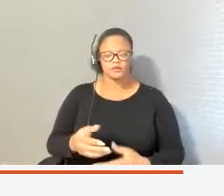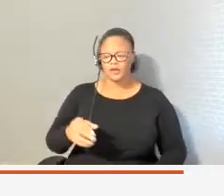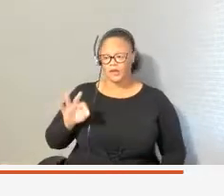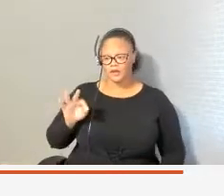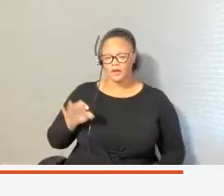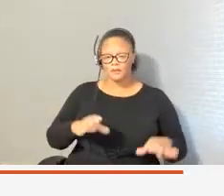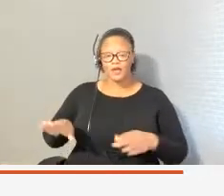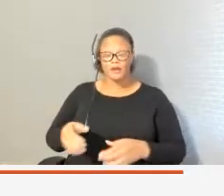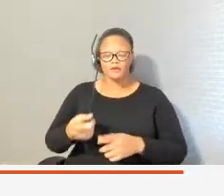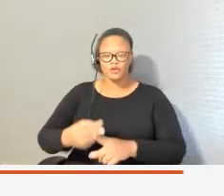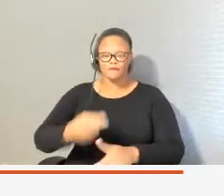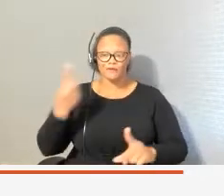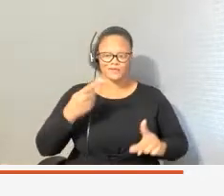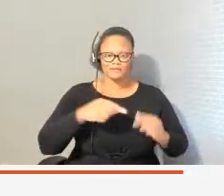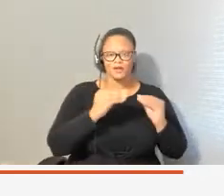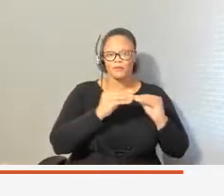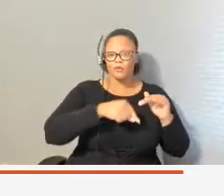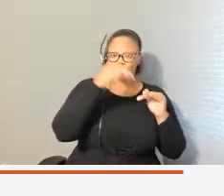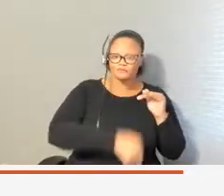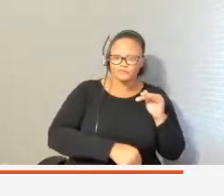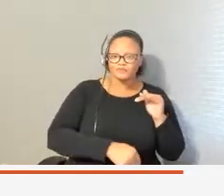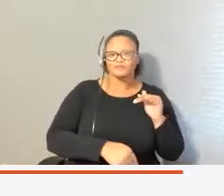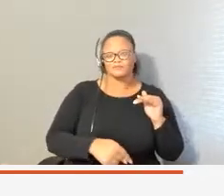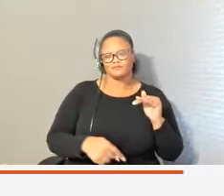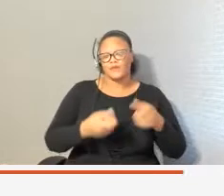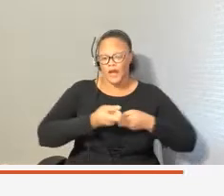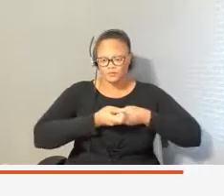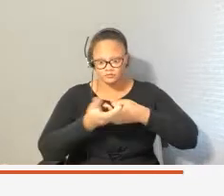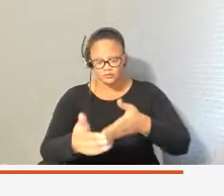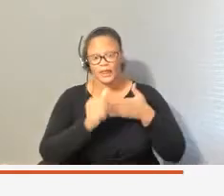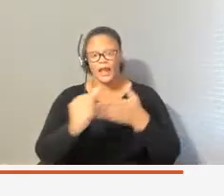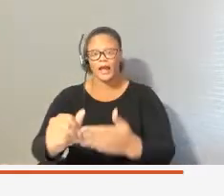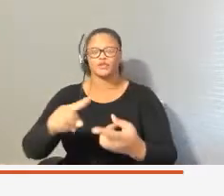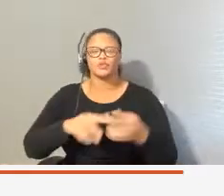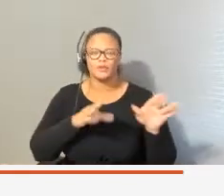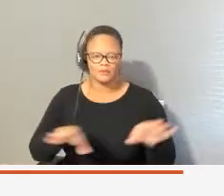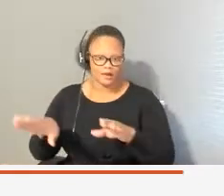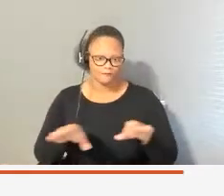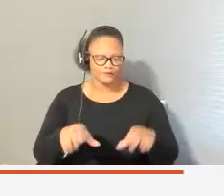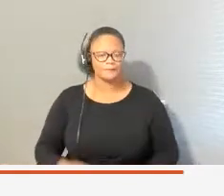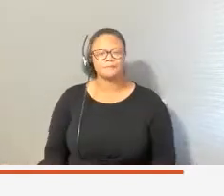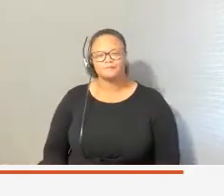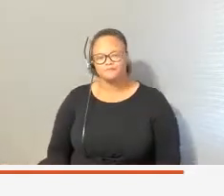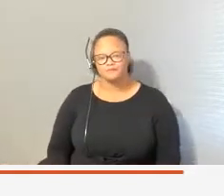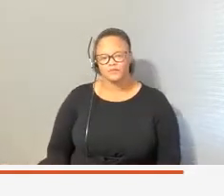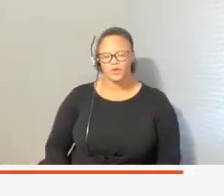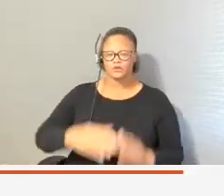manifestation of something deeper, which have drivers. So again, when we look at the top of the iceberg, we see